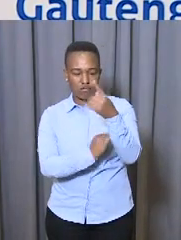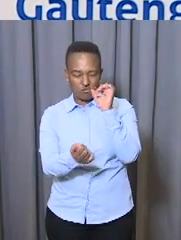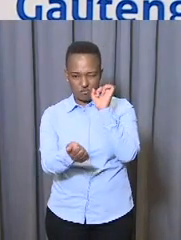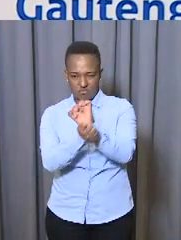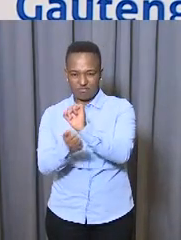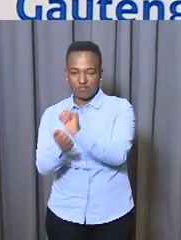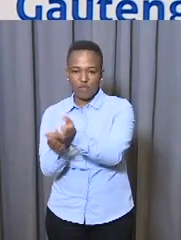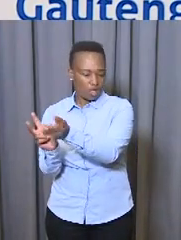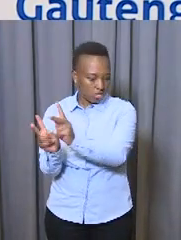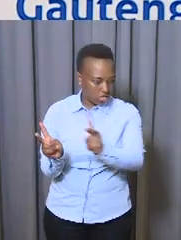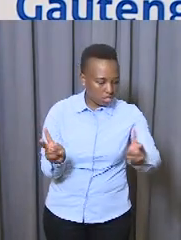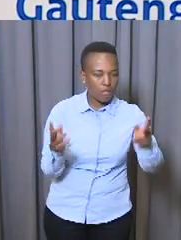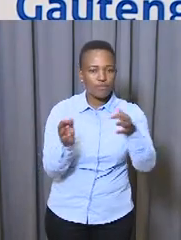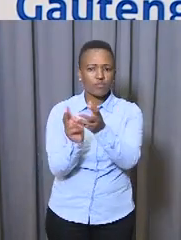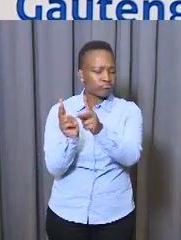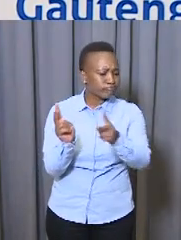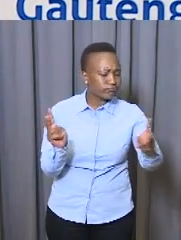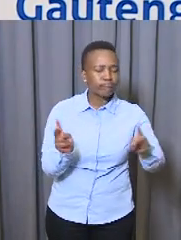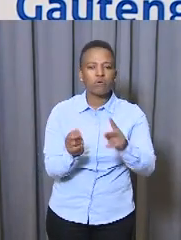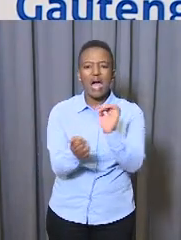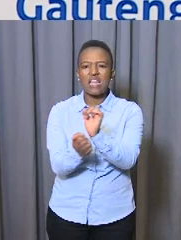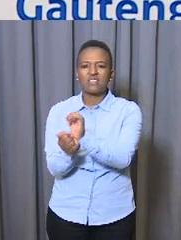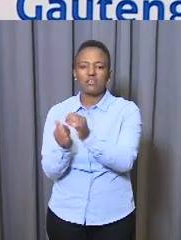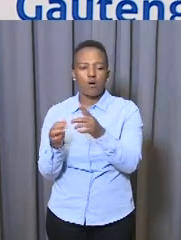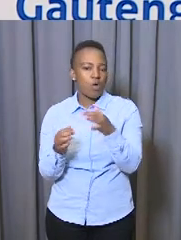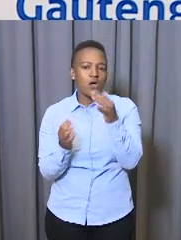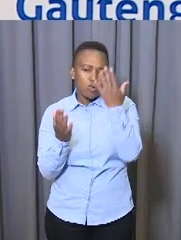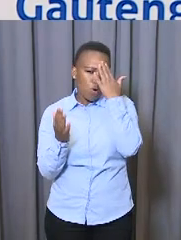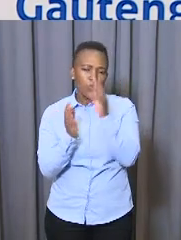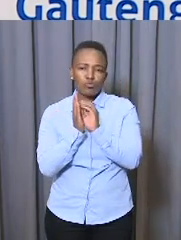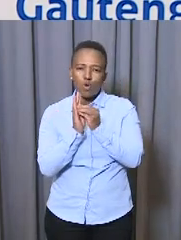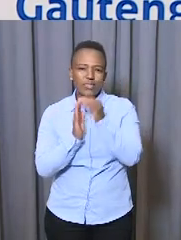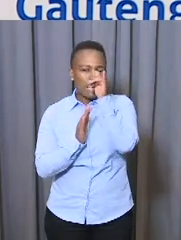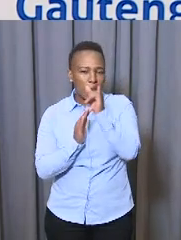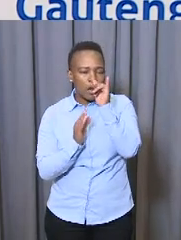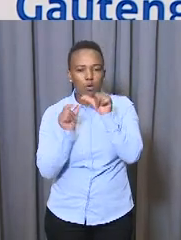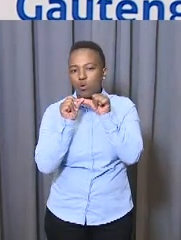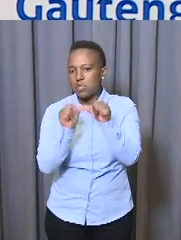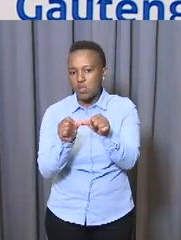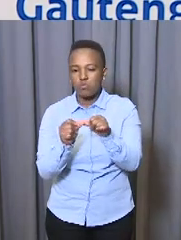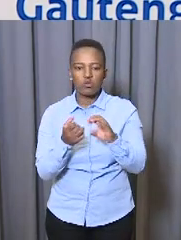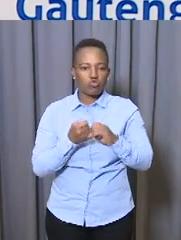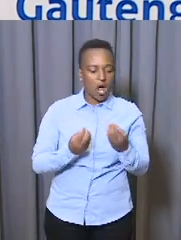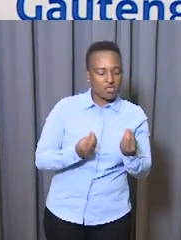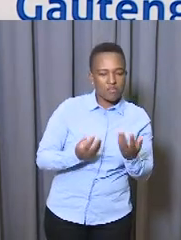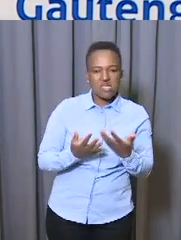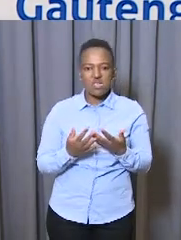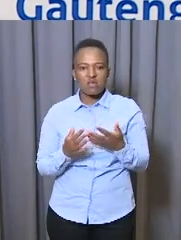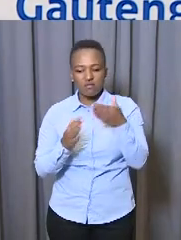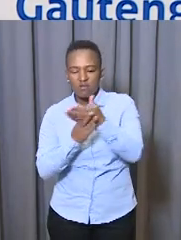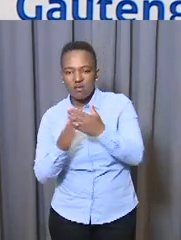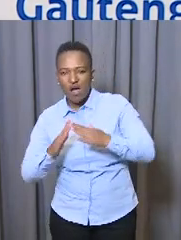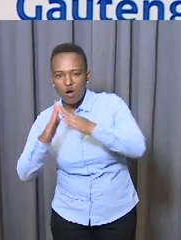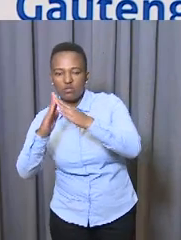mixed cases, because obviously authorities will continue trying their luck and attempting to buckle some of the